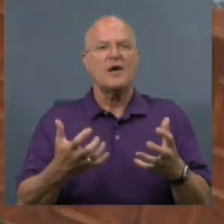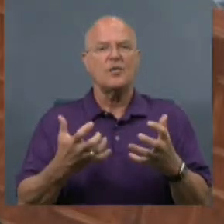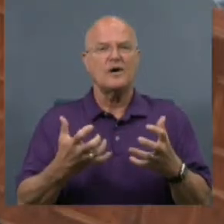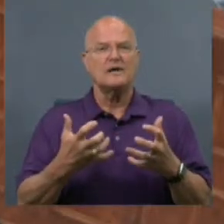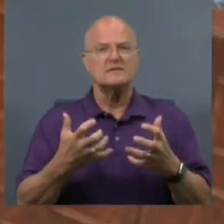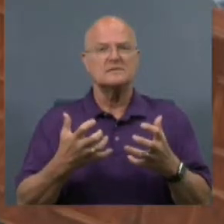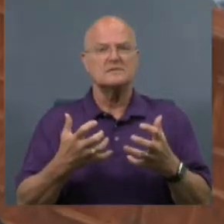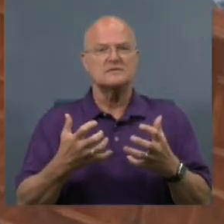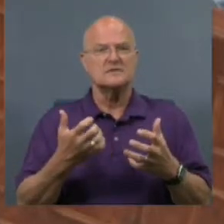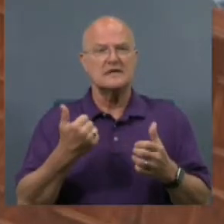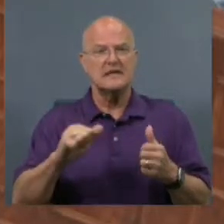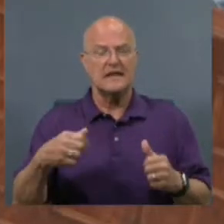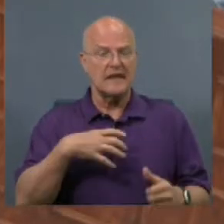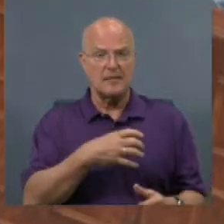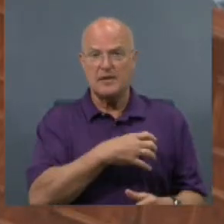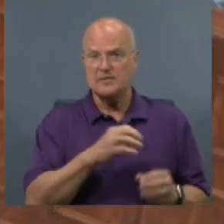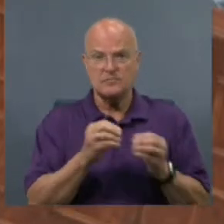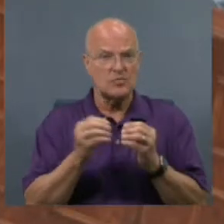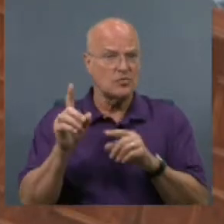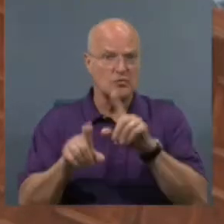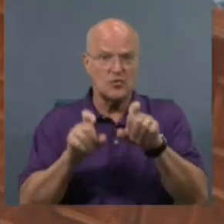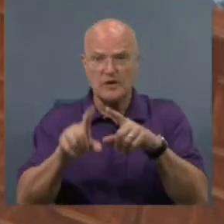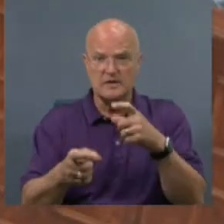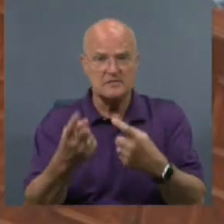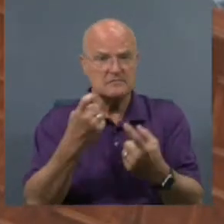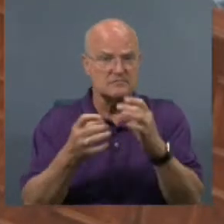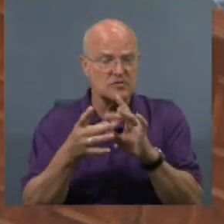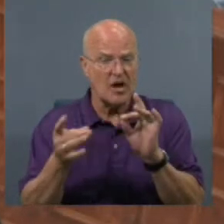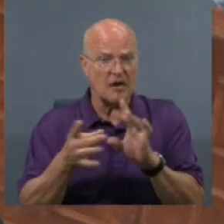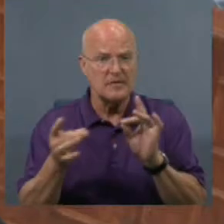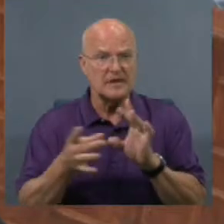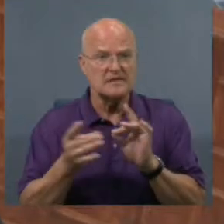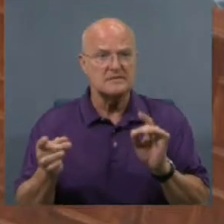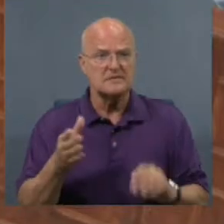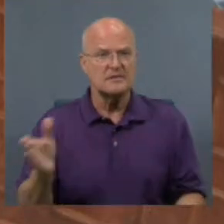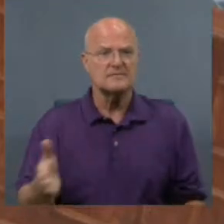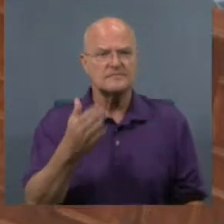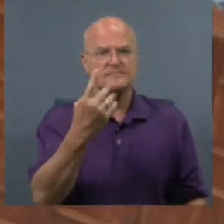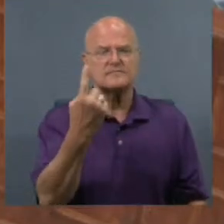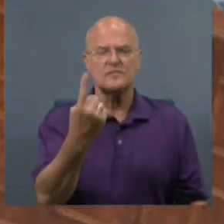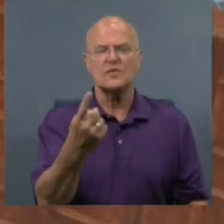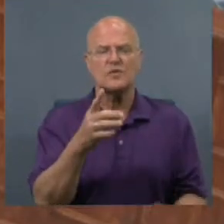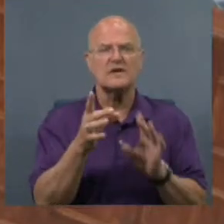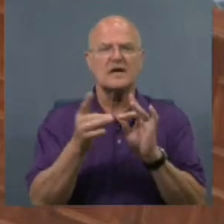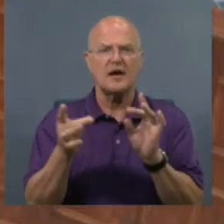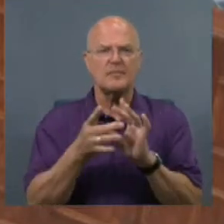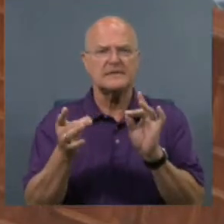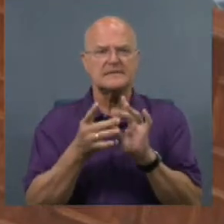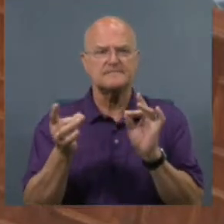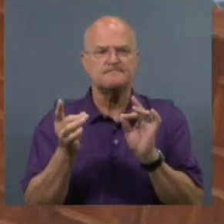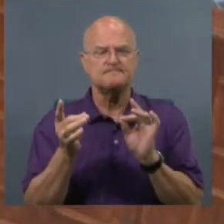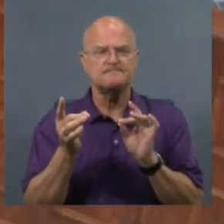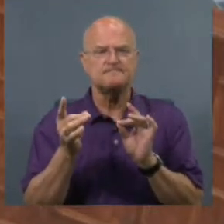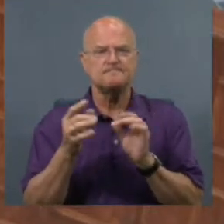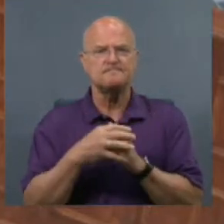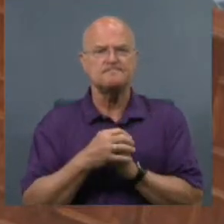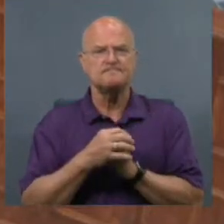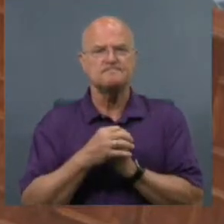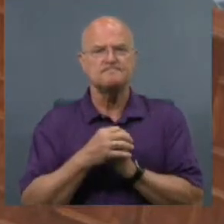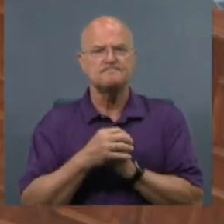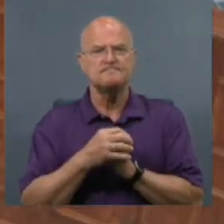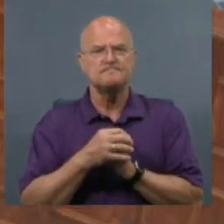to open, if any of the commissioners have any other questions or comments. Yeah, just one comment. I mean,